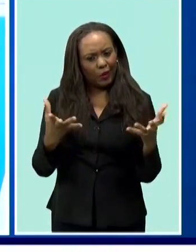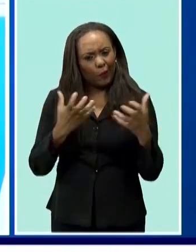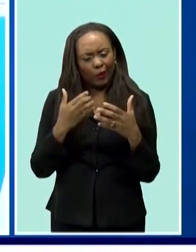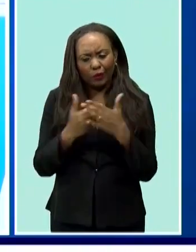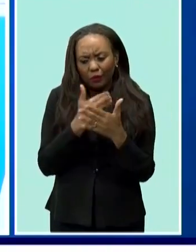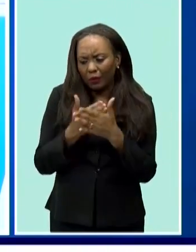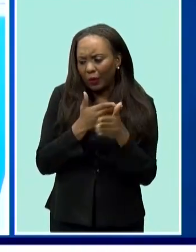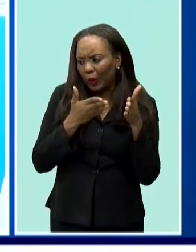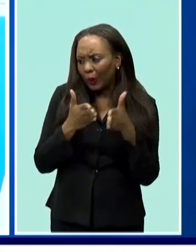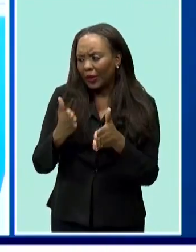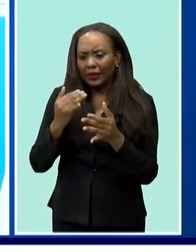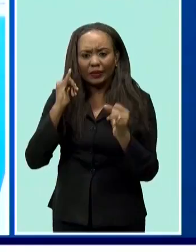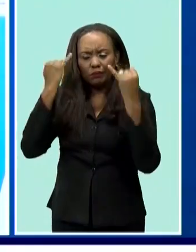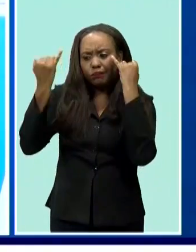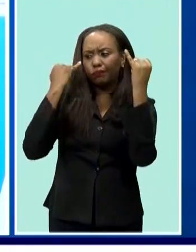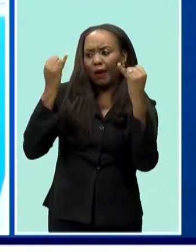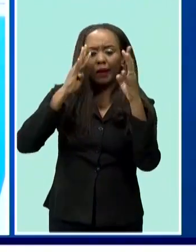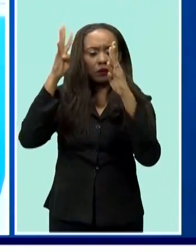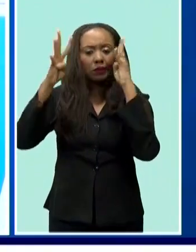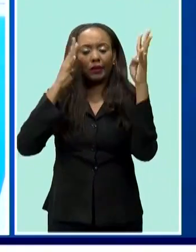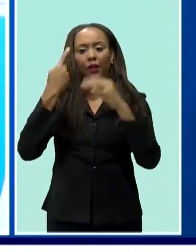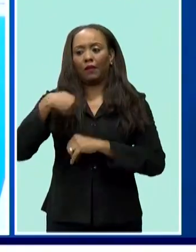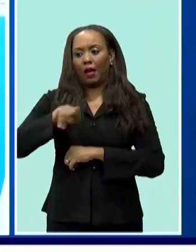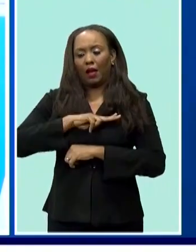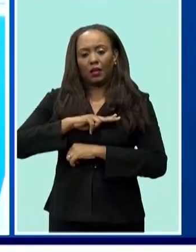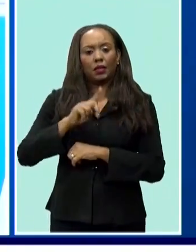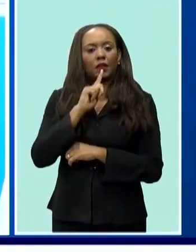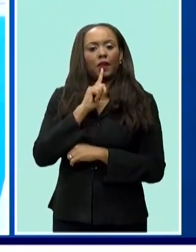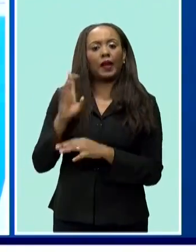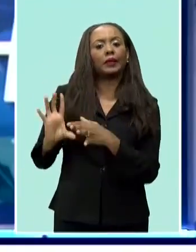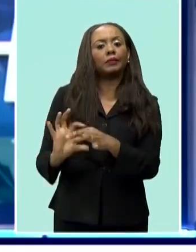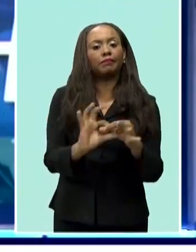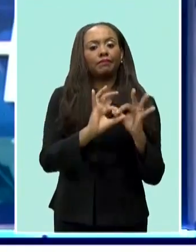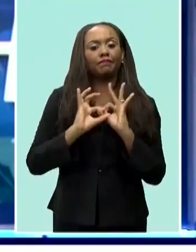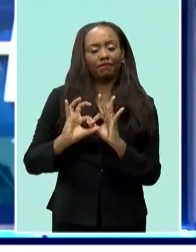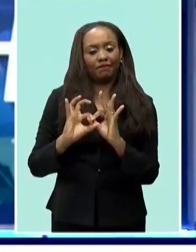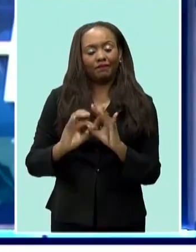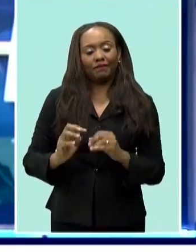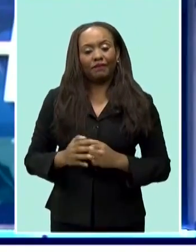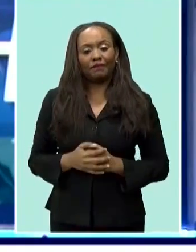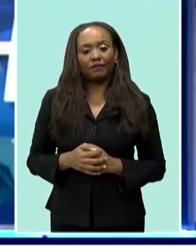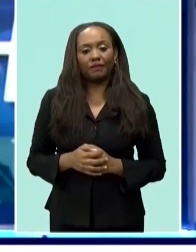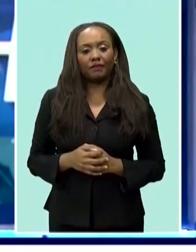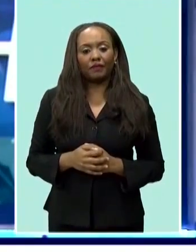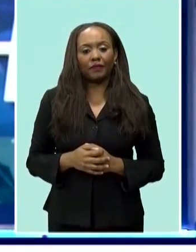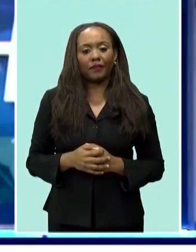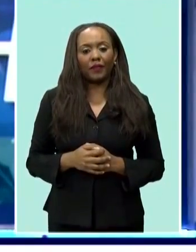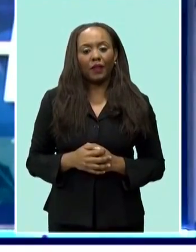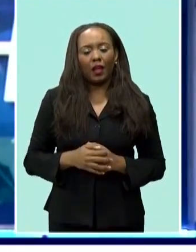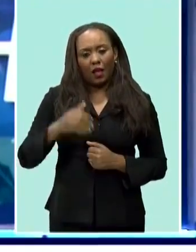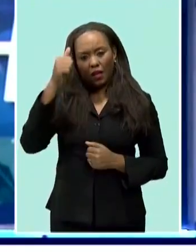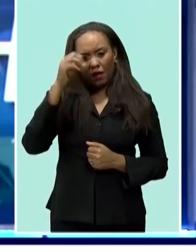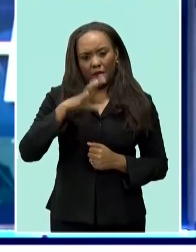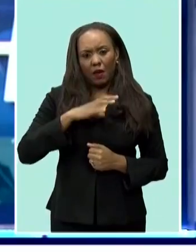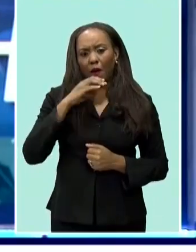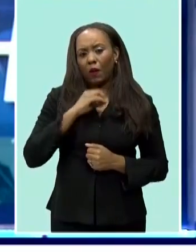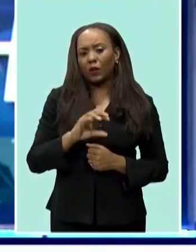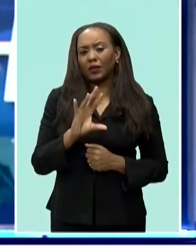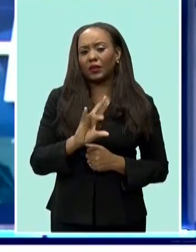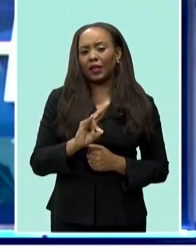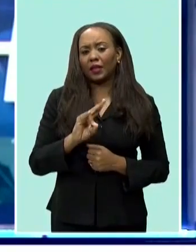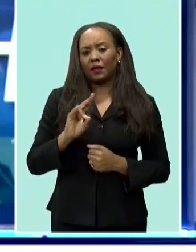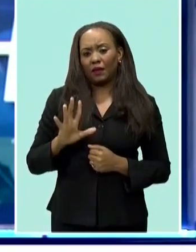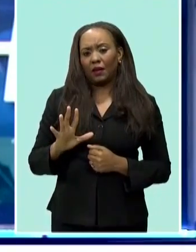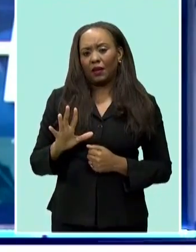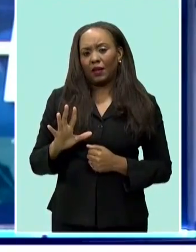to develop innovative ideas that bring Barbadians closer together. A 75-year-old legally blind